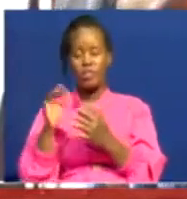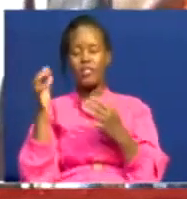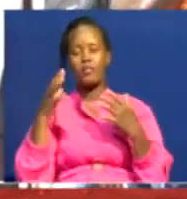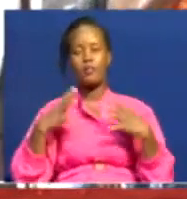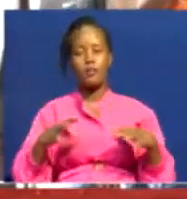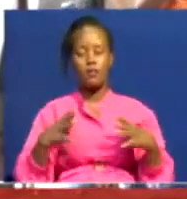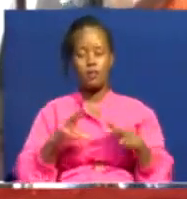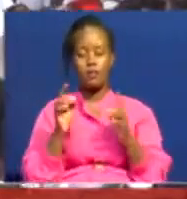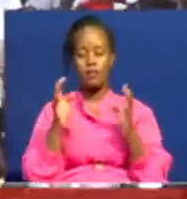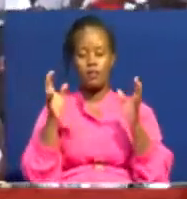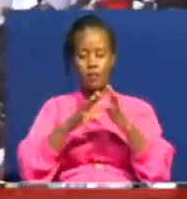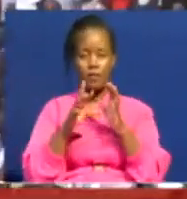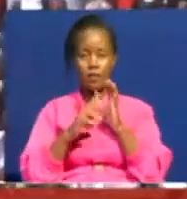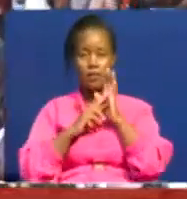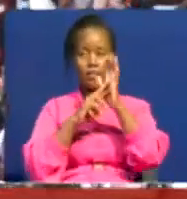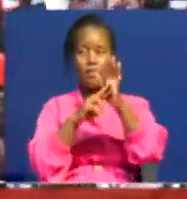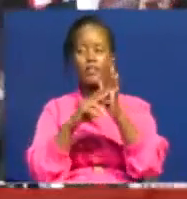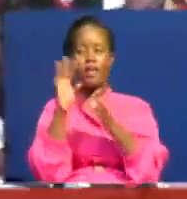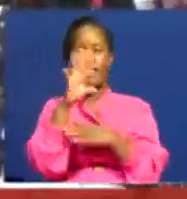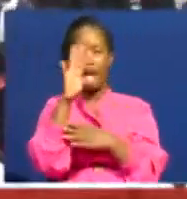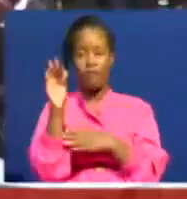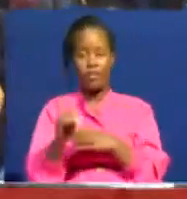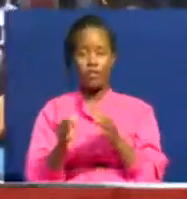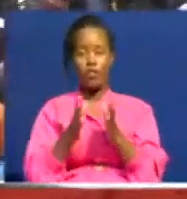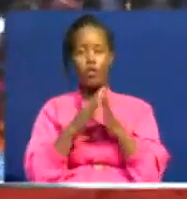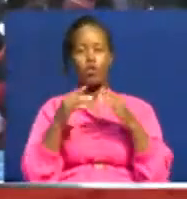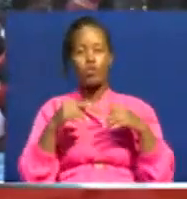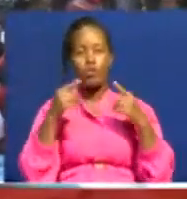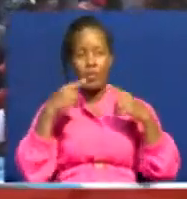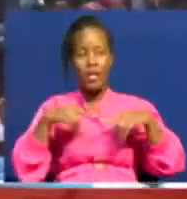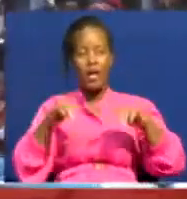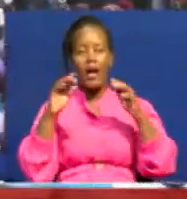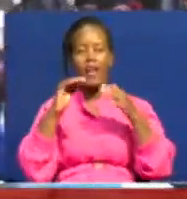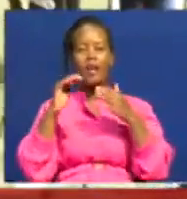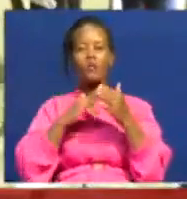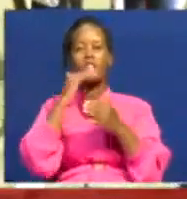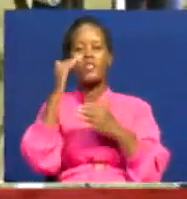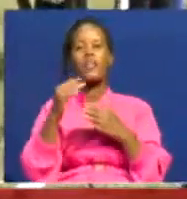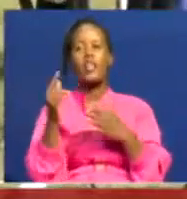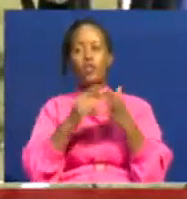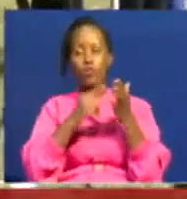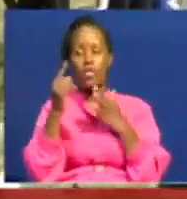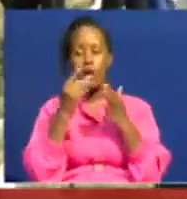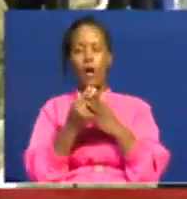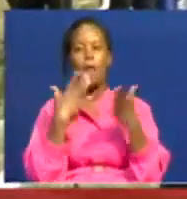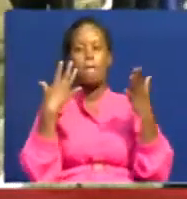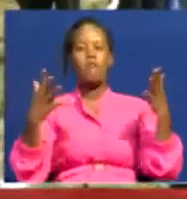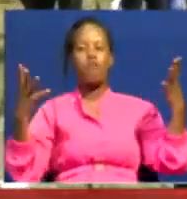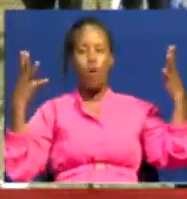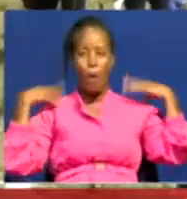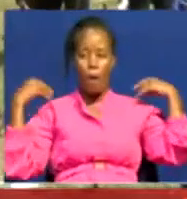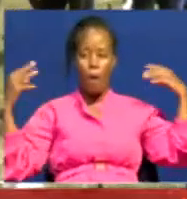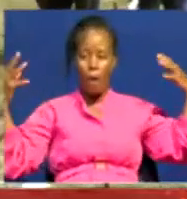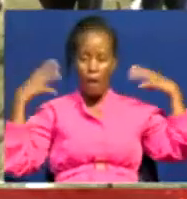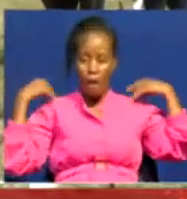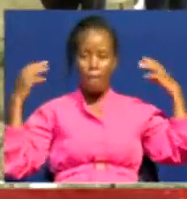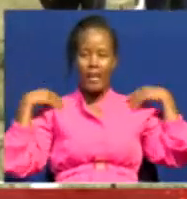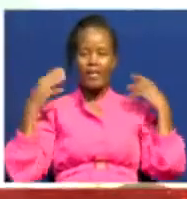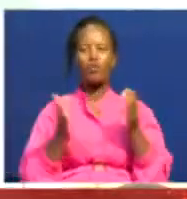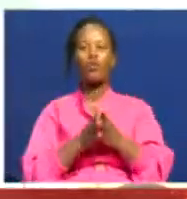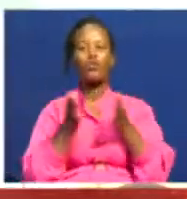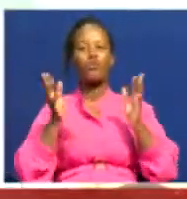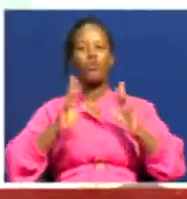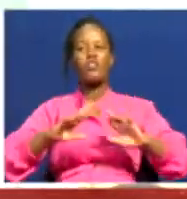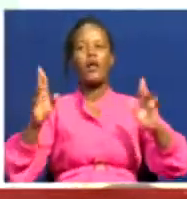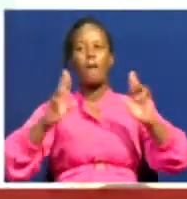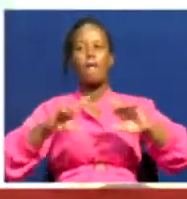Afrika, ambao watatajwa juma lijalo kabla kuingia kambini kwa mazoezi na pia kwa matayarisho ya mbio za nyikani za dunia.